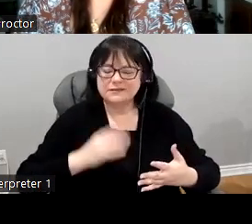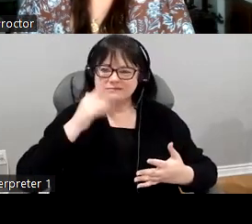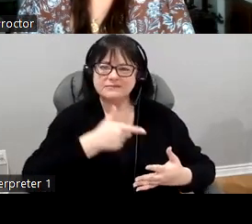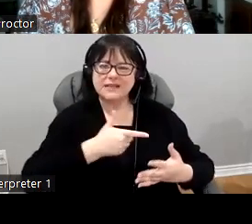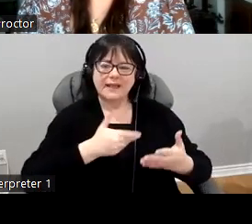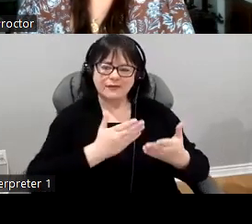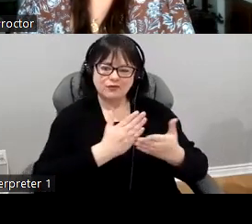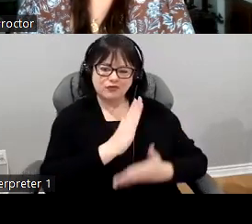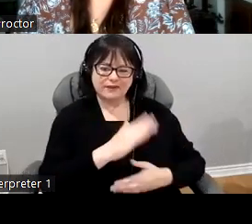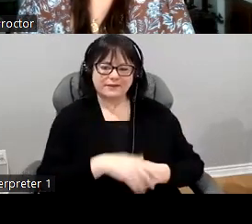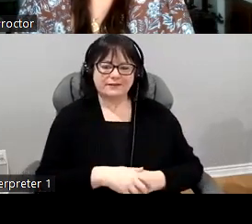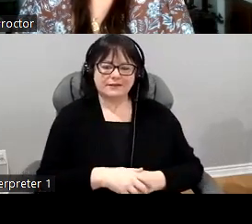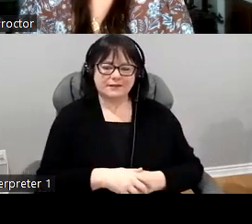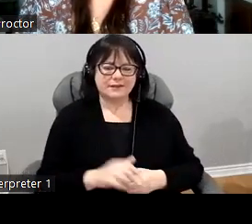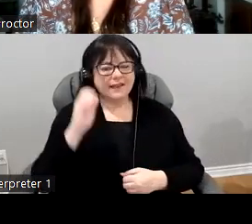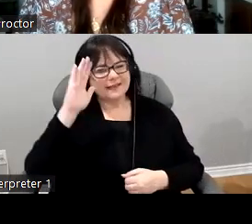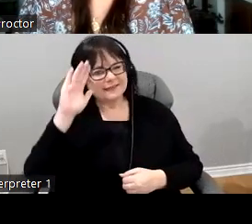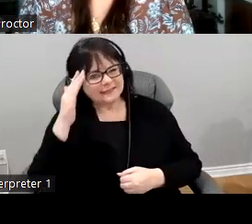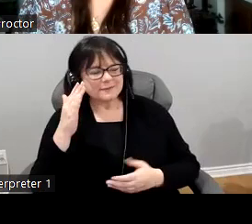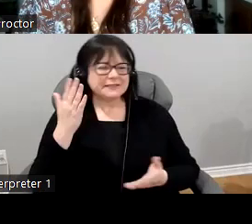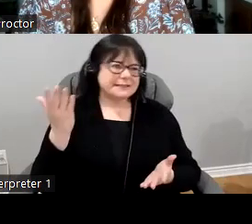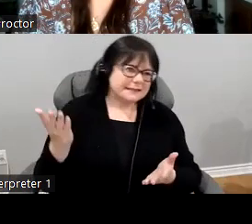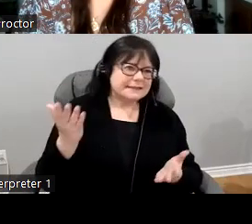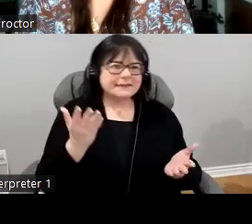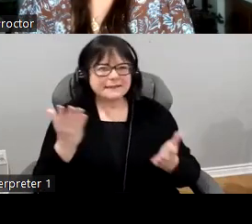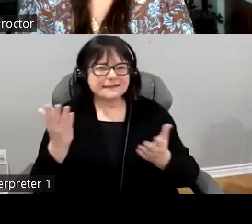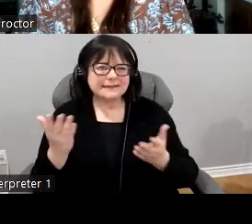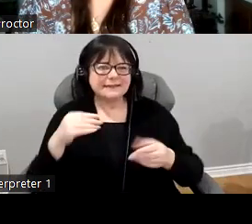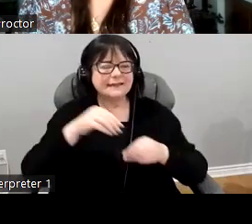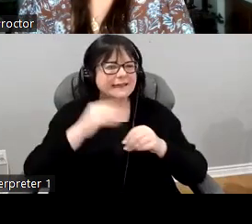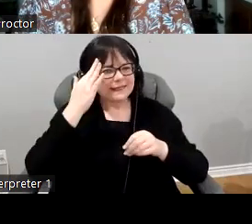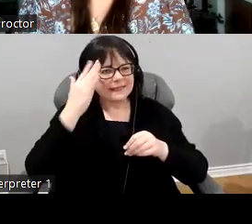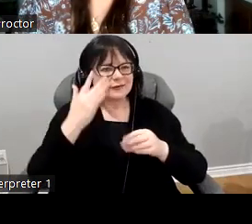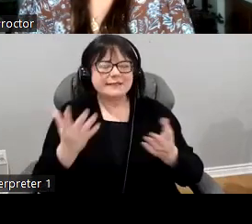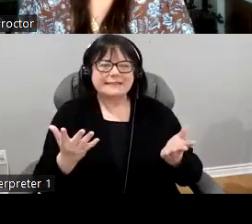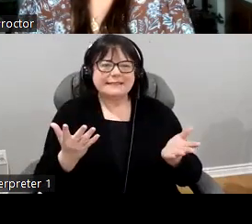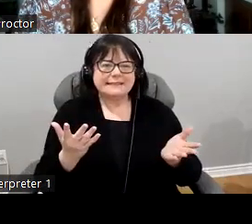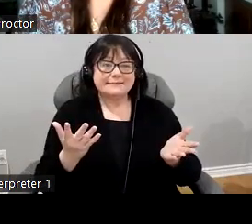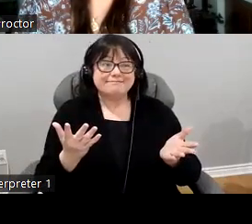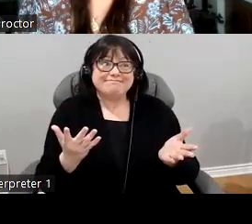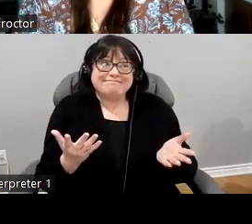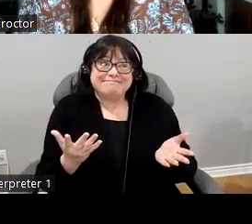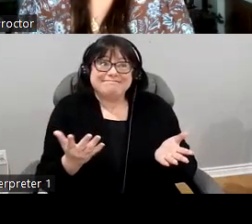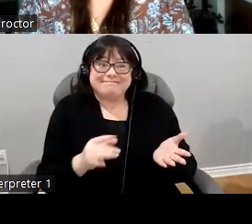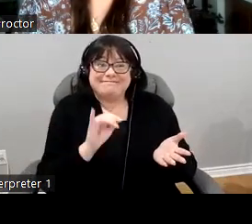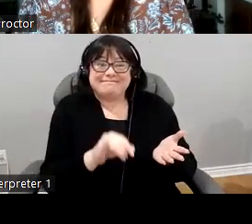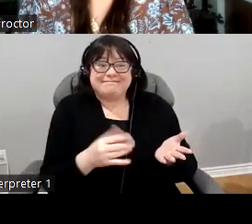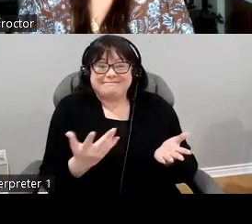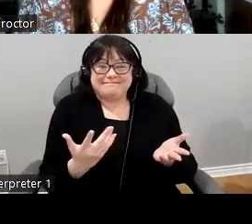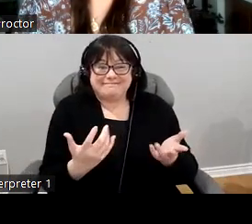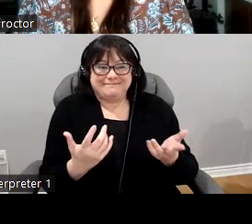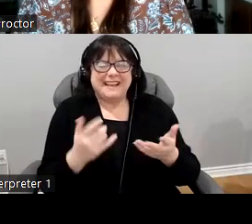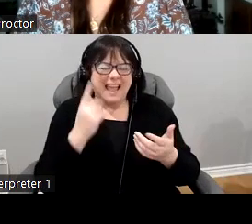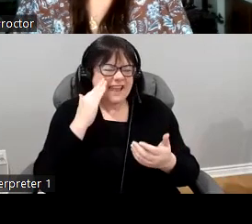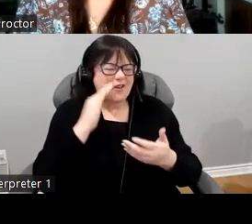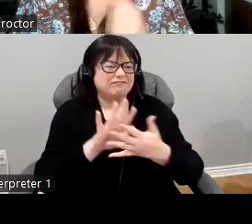about capacity, at least in theory. Hopefully that's helpful and doesn't create more questions and problems, but that's how I'd answer the